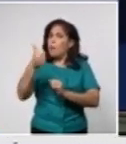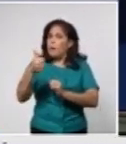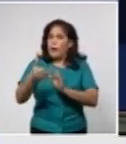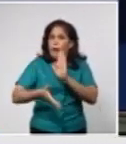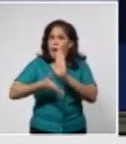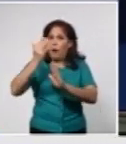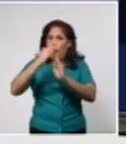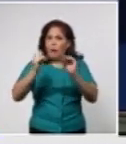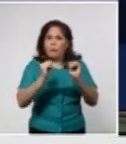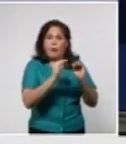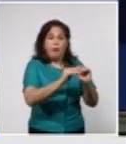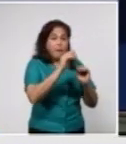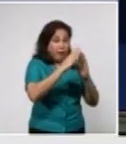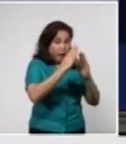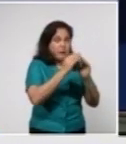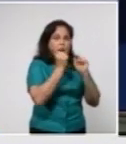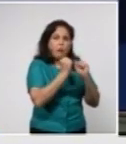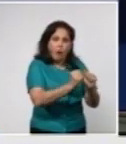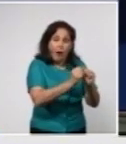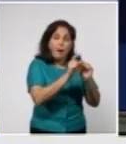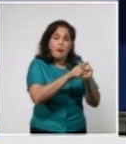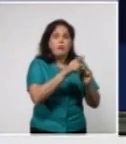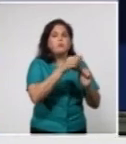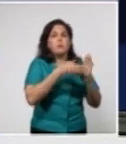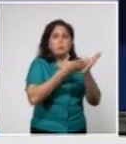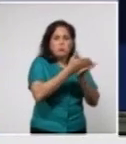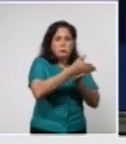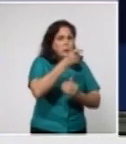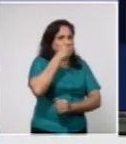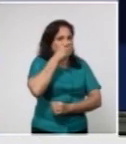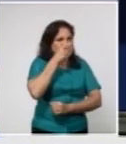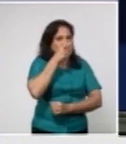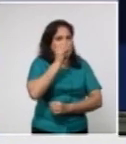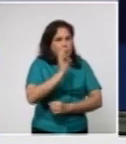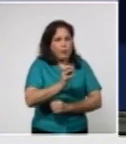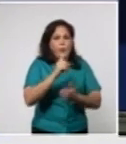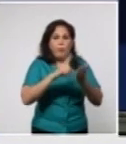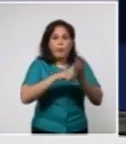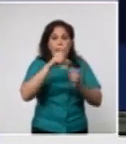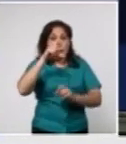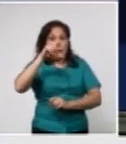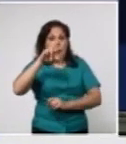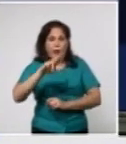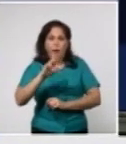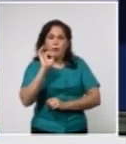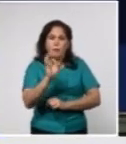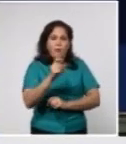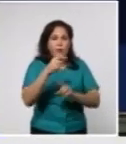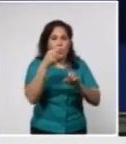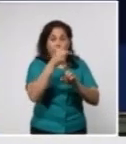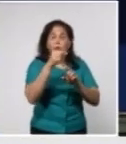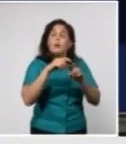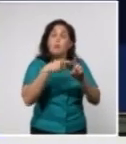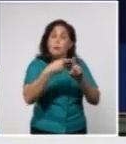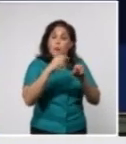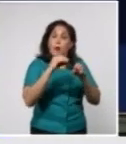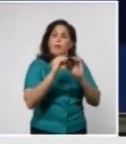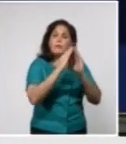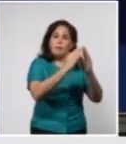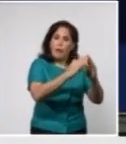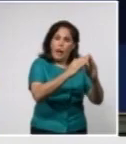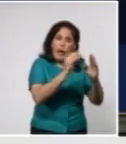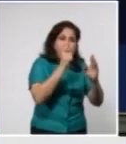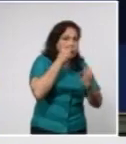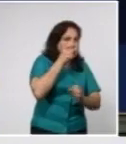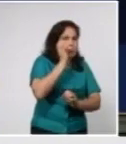after the patient stays 15 more days at home and all the PCR tests of the person have tested